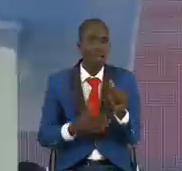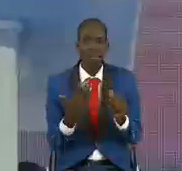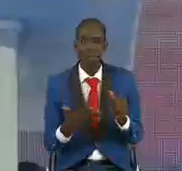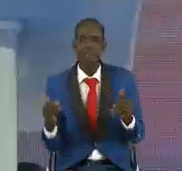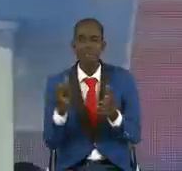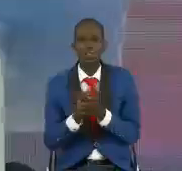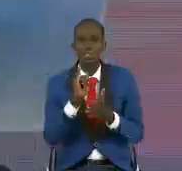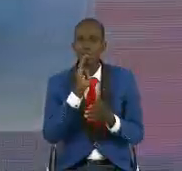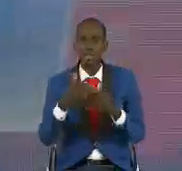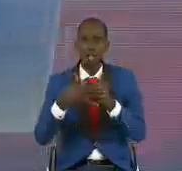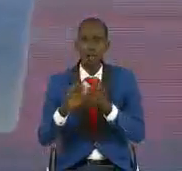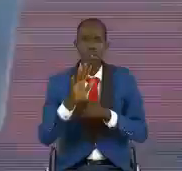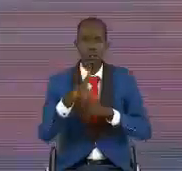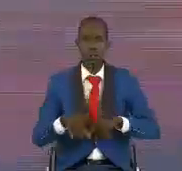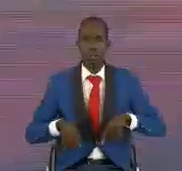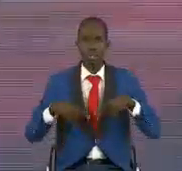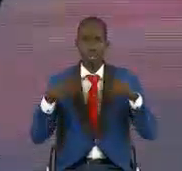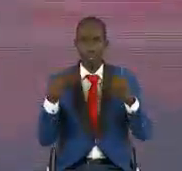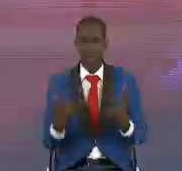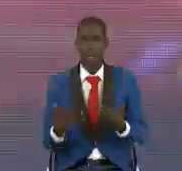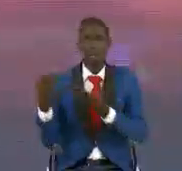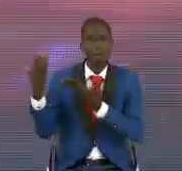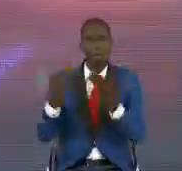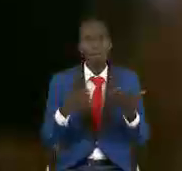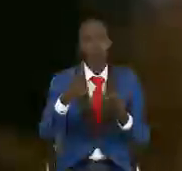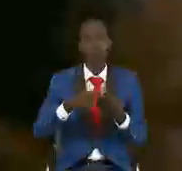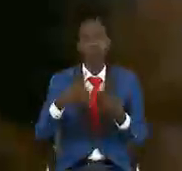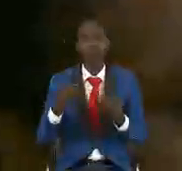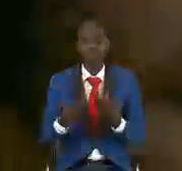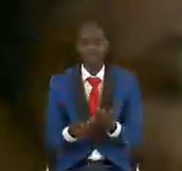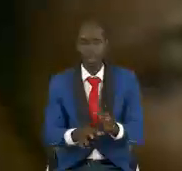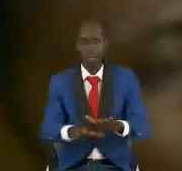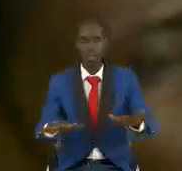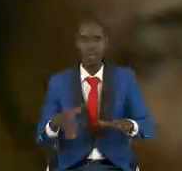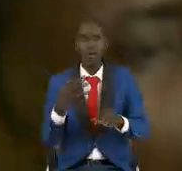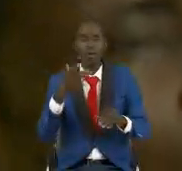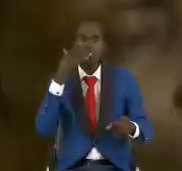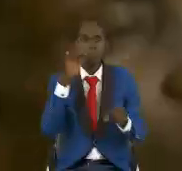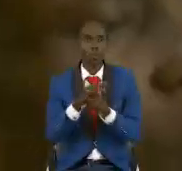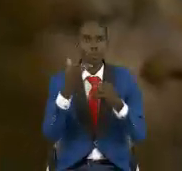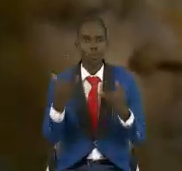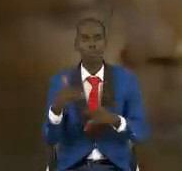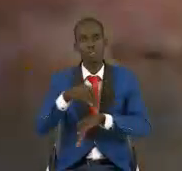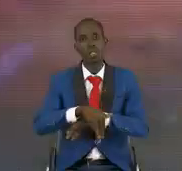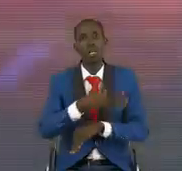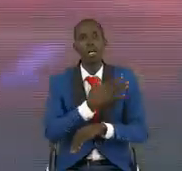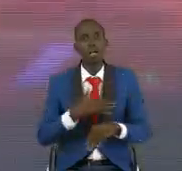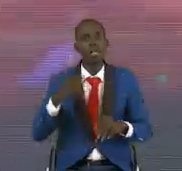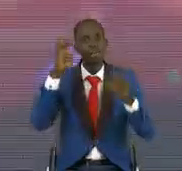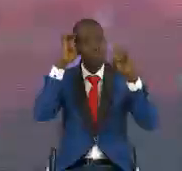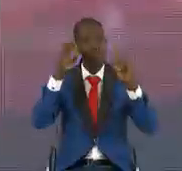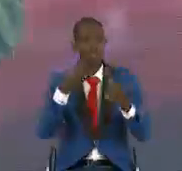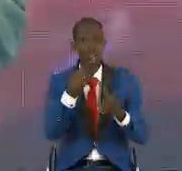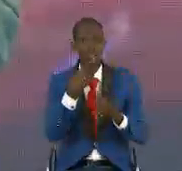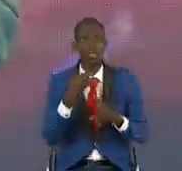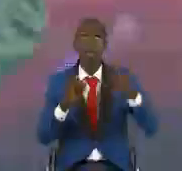life. And now he brings you to the land of promise tonight. And then he says, I will bring you